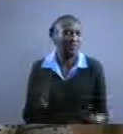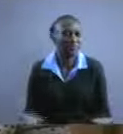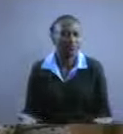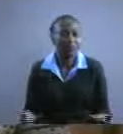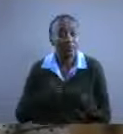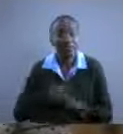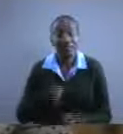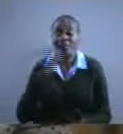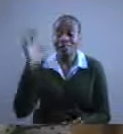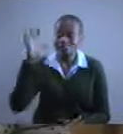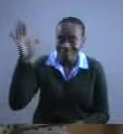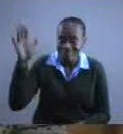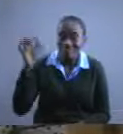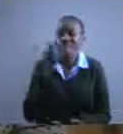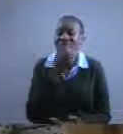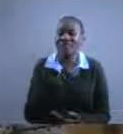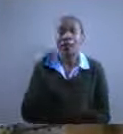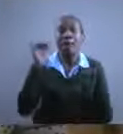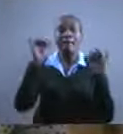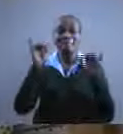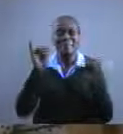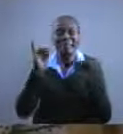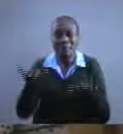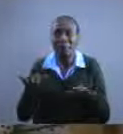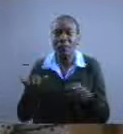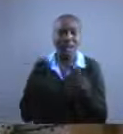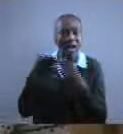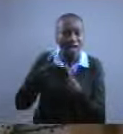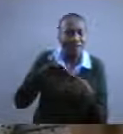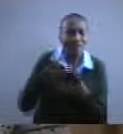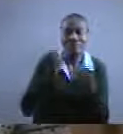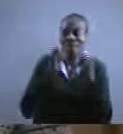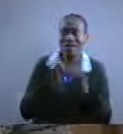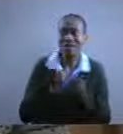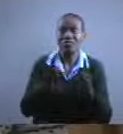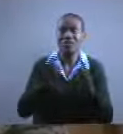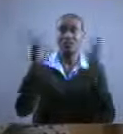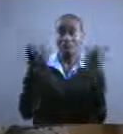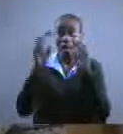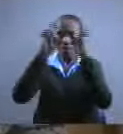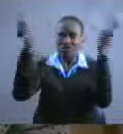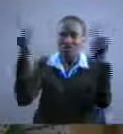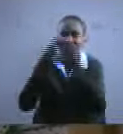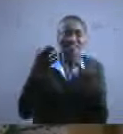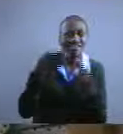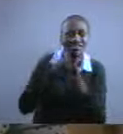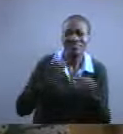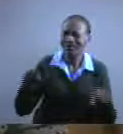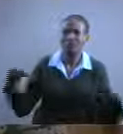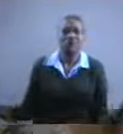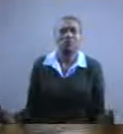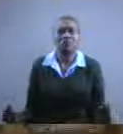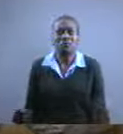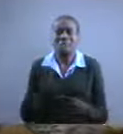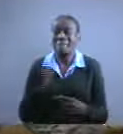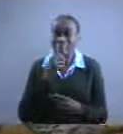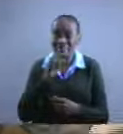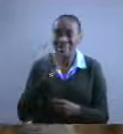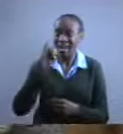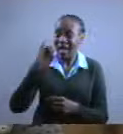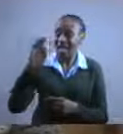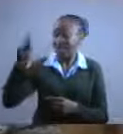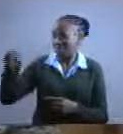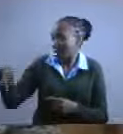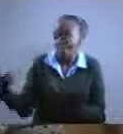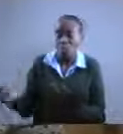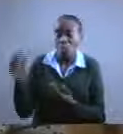legitimate concern about people who've been denied access to education at a university. It's not a matter to do with the IFP or the ANC.